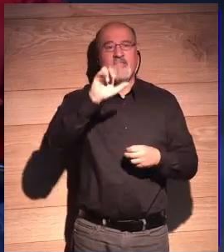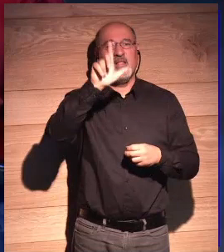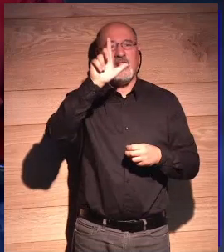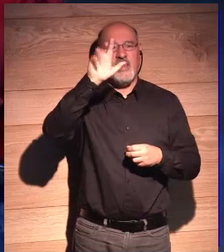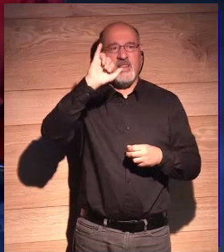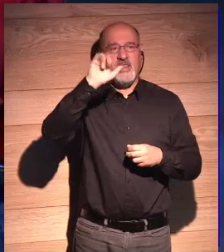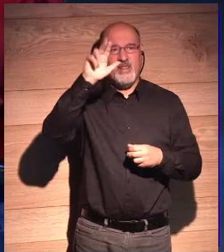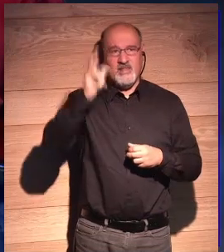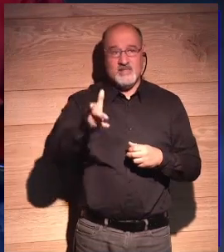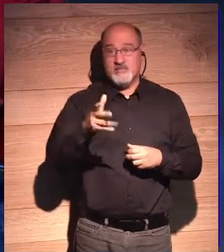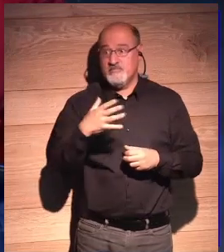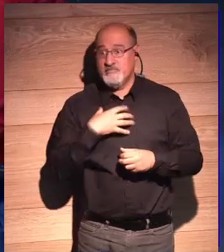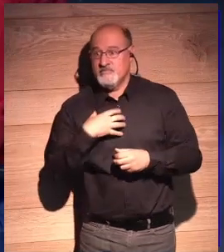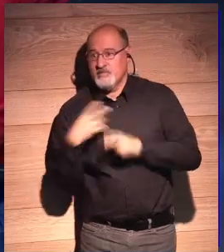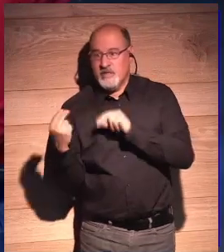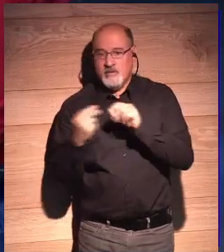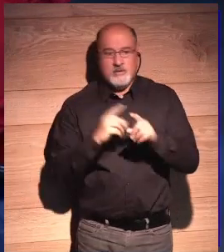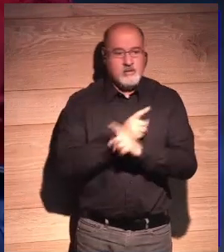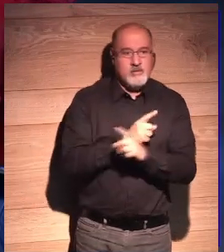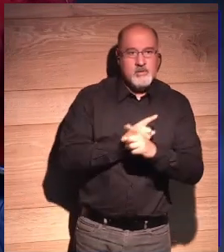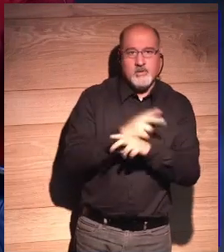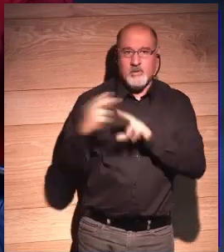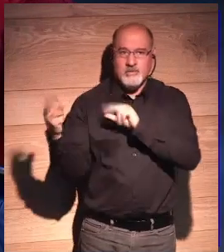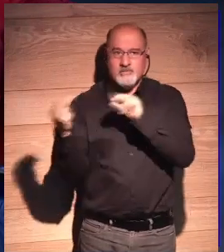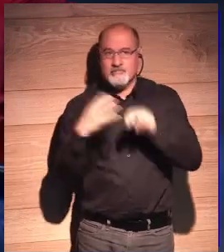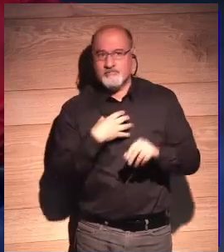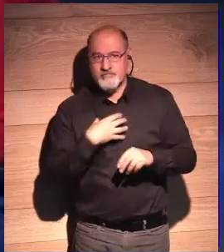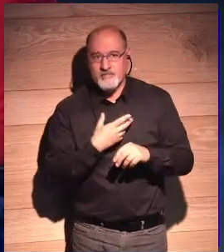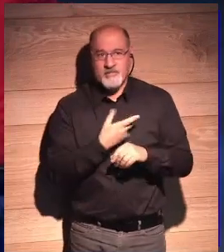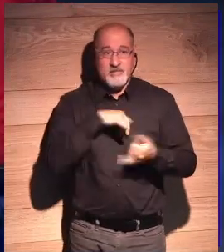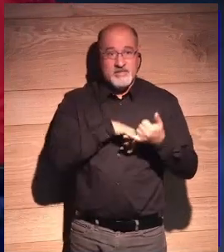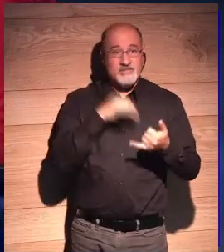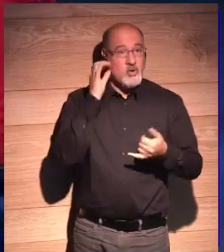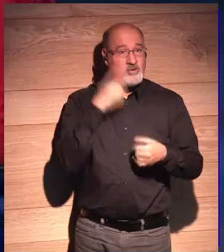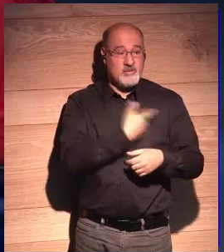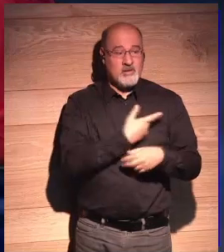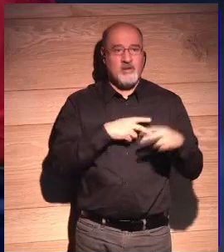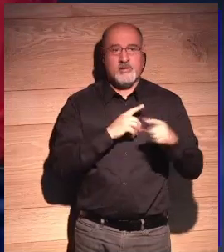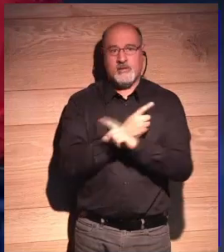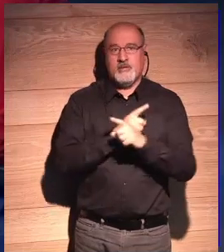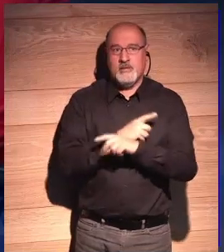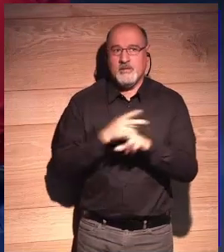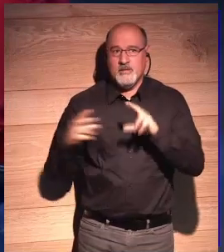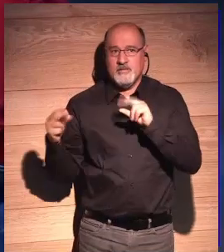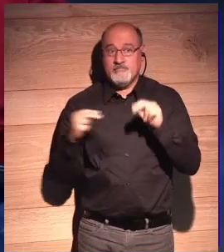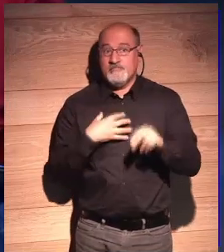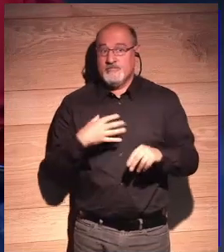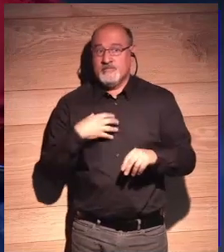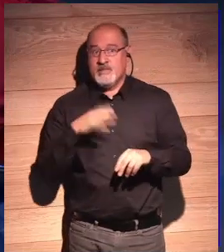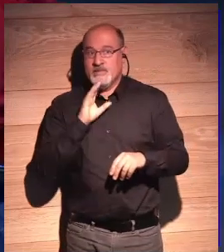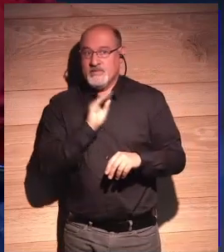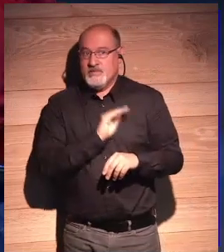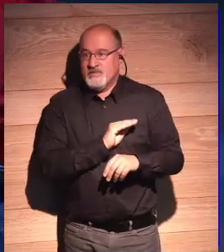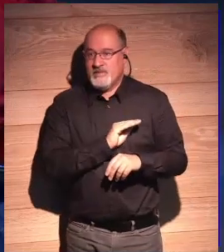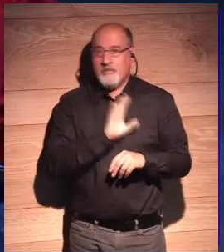too nervous. Like, I just wanted to ask him some question, and I don't want to seem like an idiot. And so we